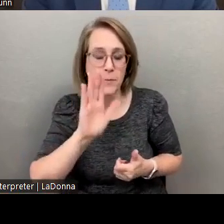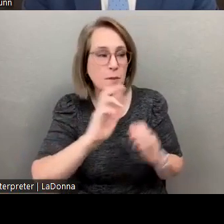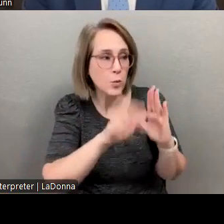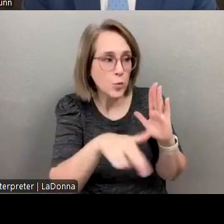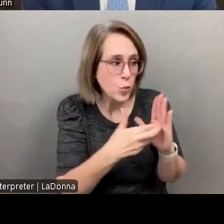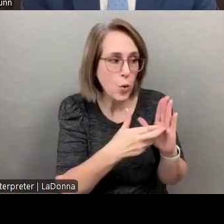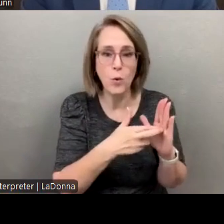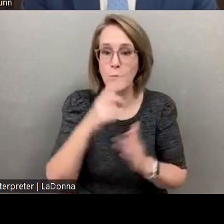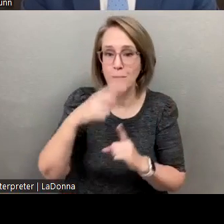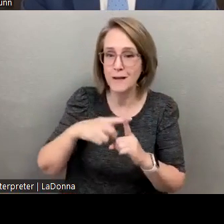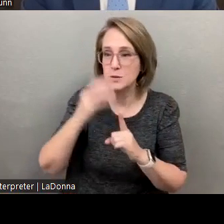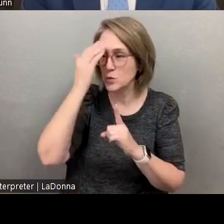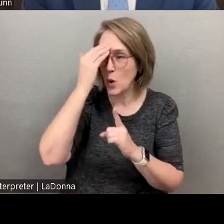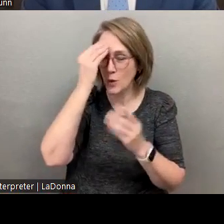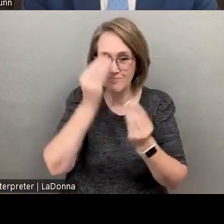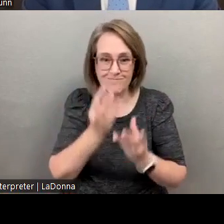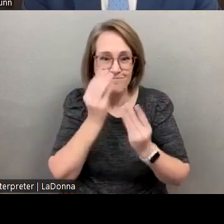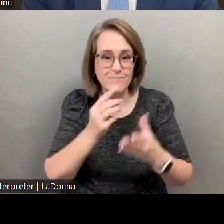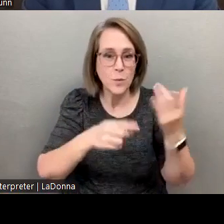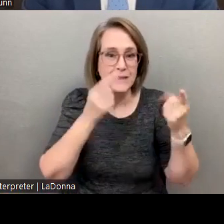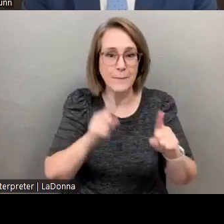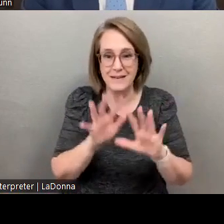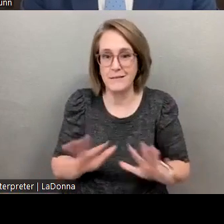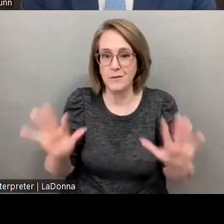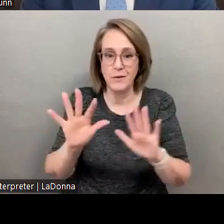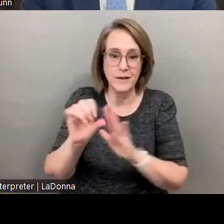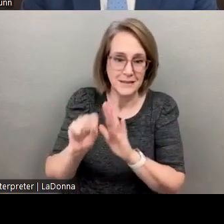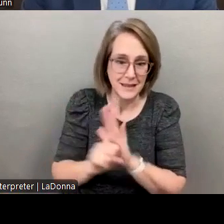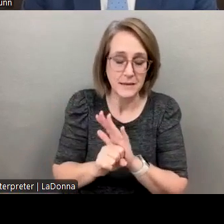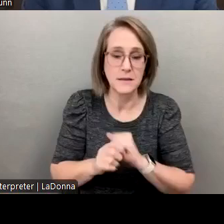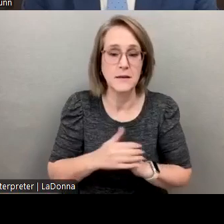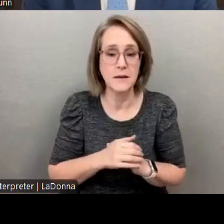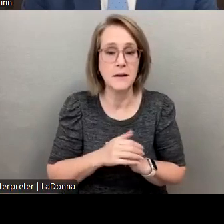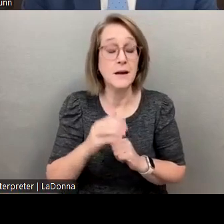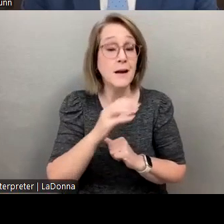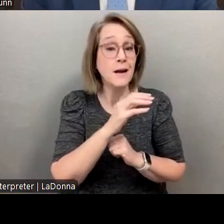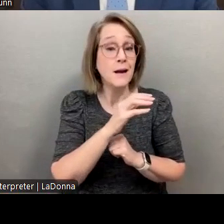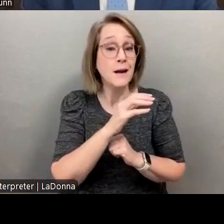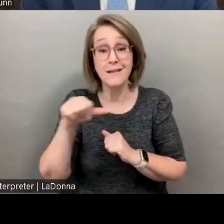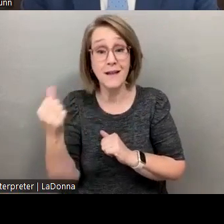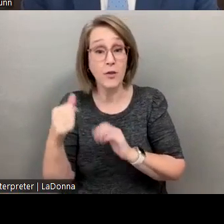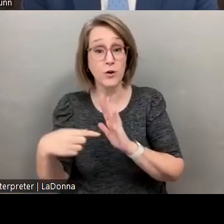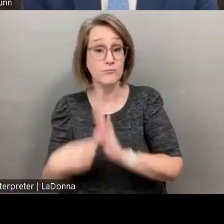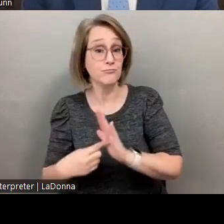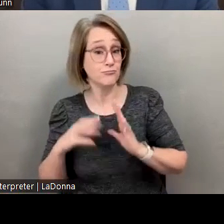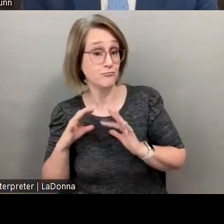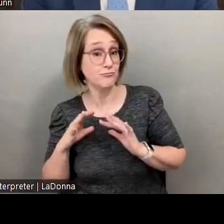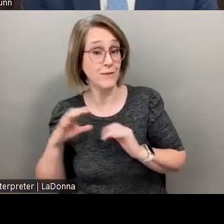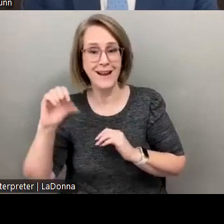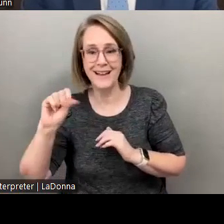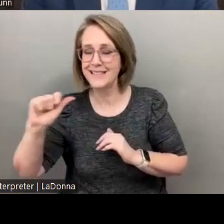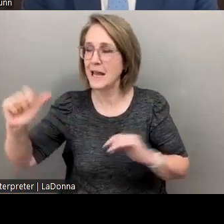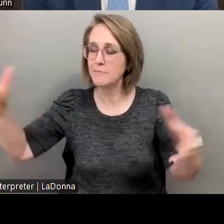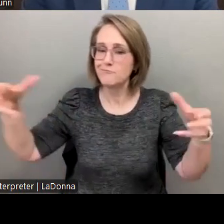around the country are working on. And then expanding collaborations. SAAs generally are very good at bringing folks together and having